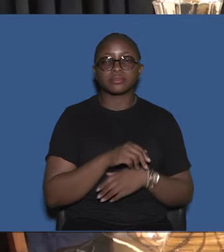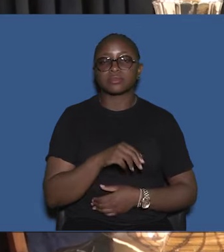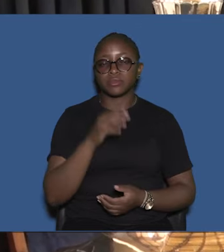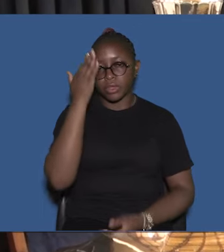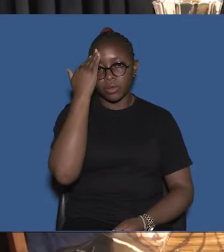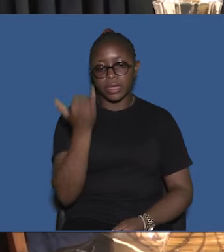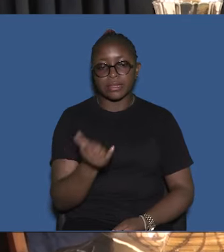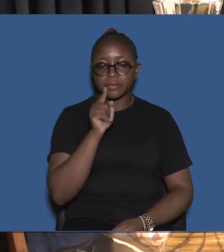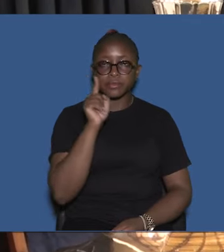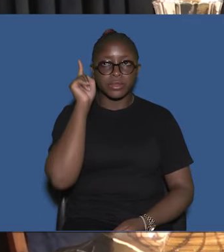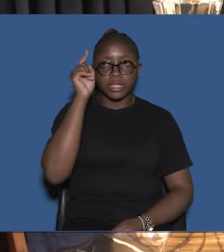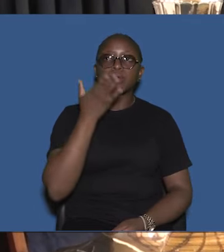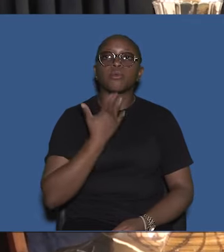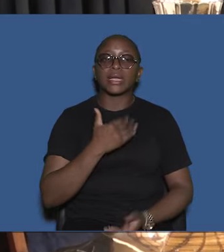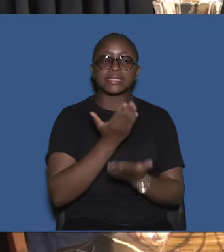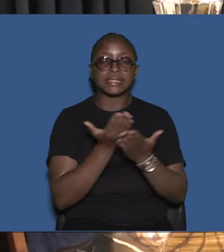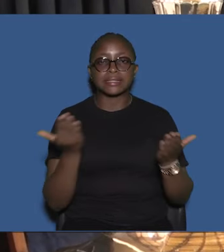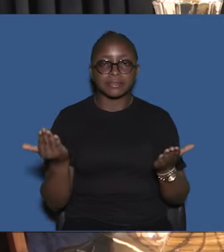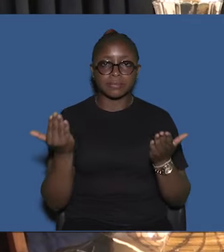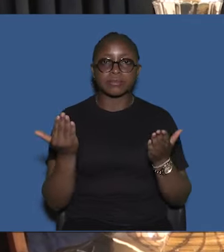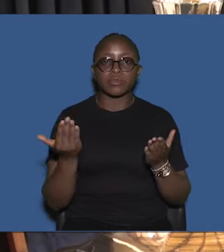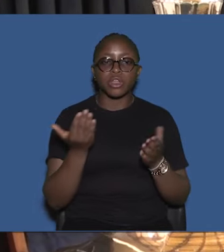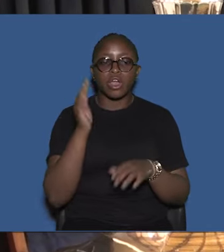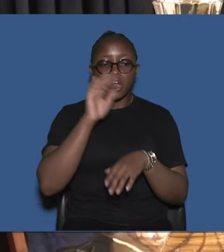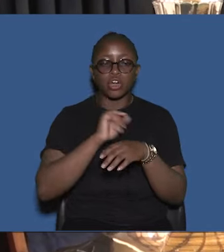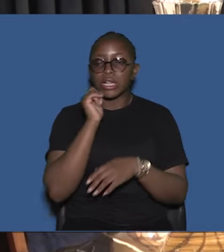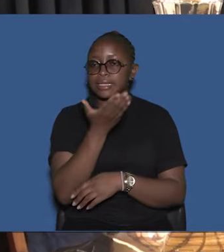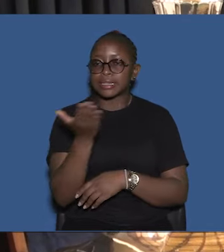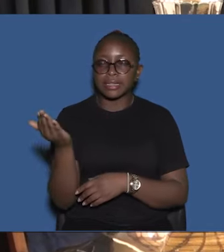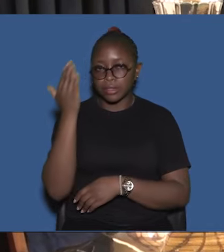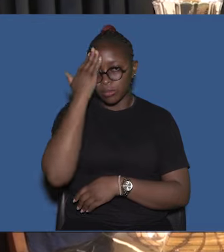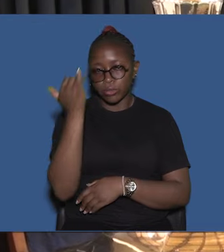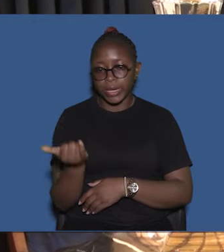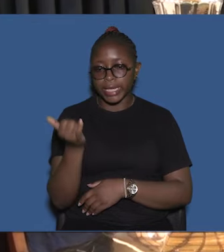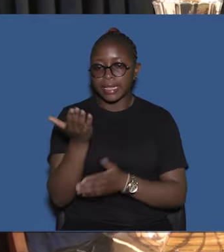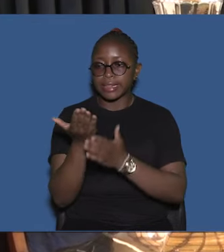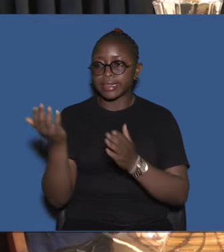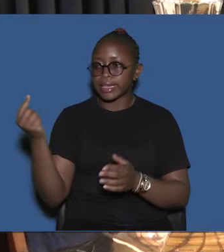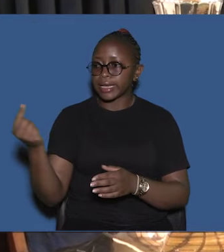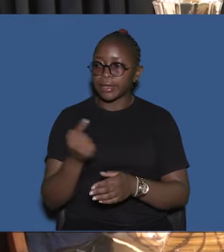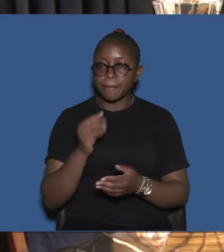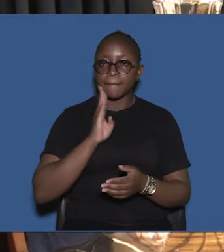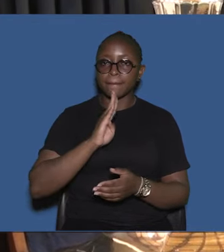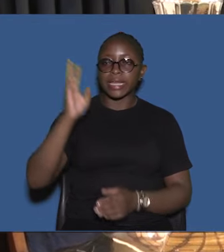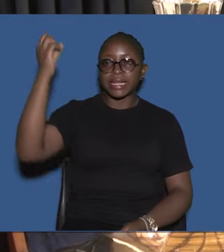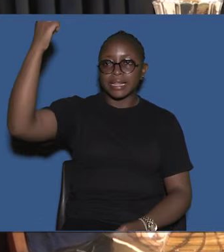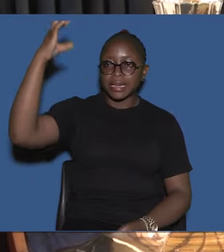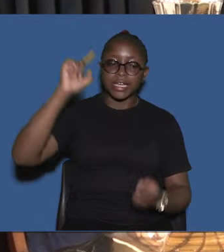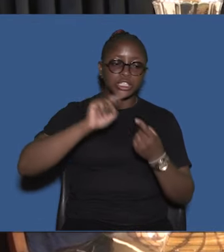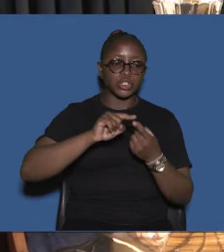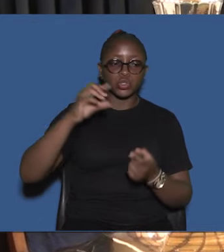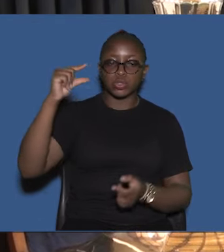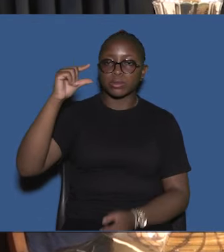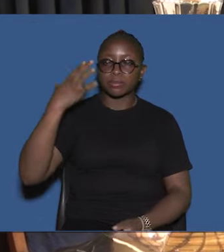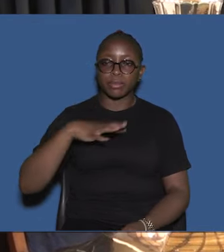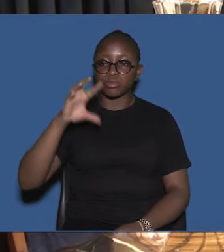wanted them, or he called them so that they can be the light to the Gentiles,